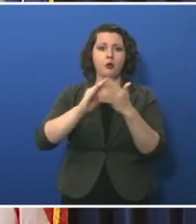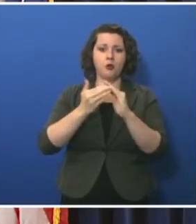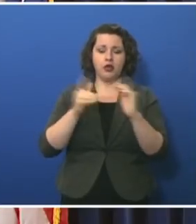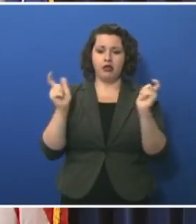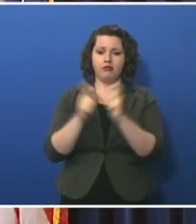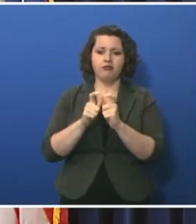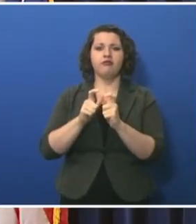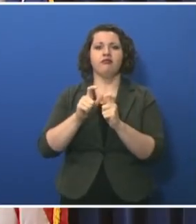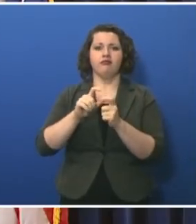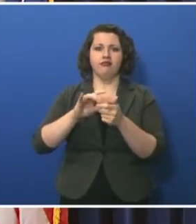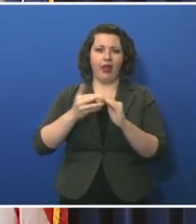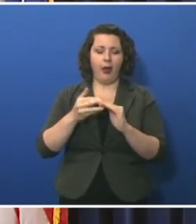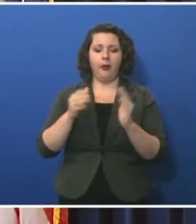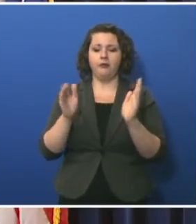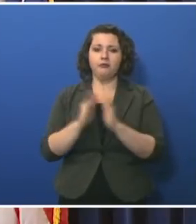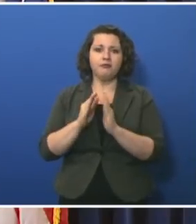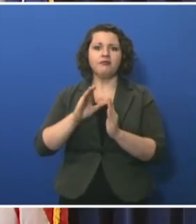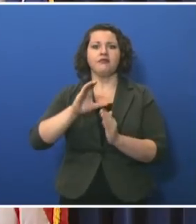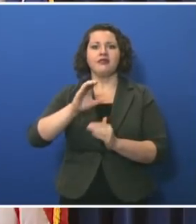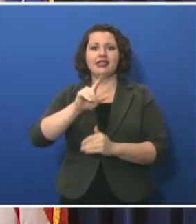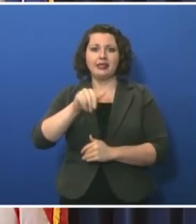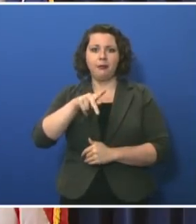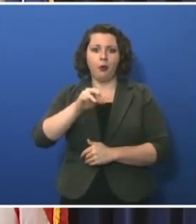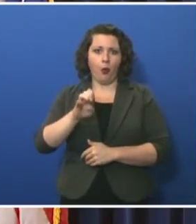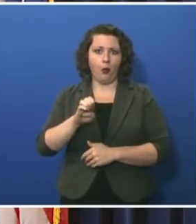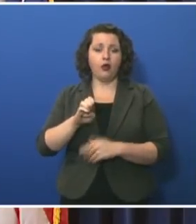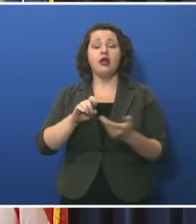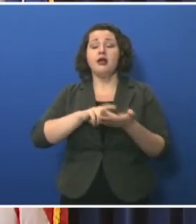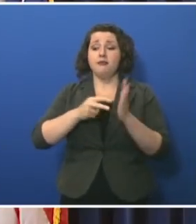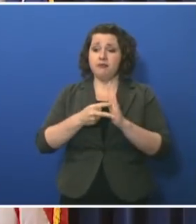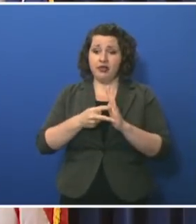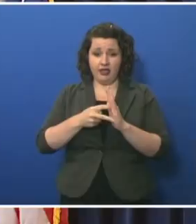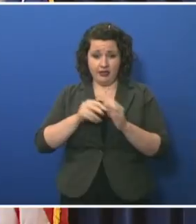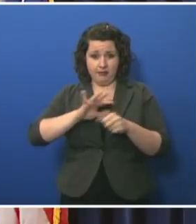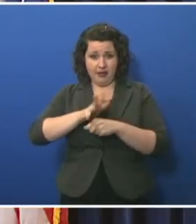the recovery rate of those who have been sick. Of more than the